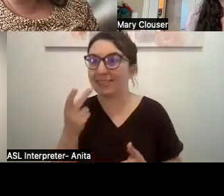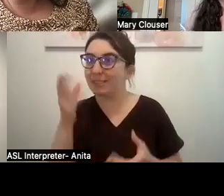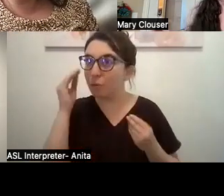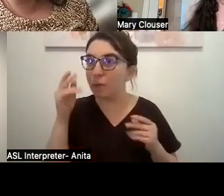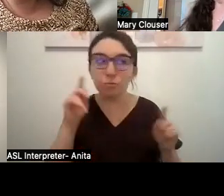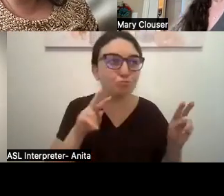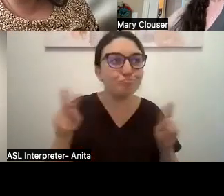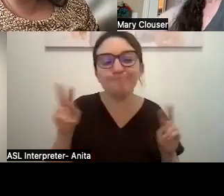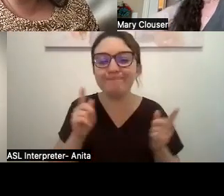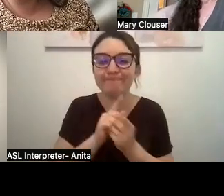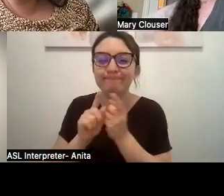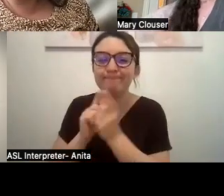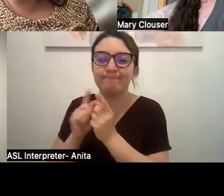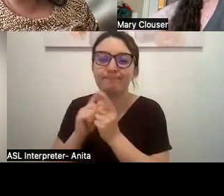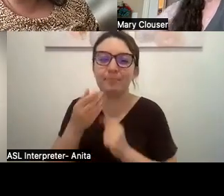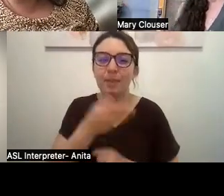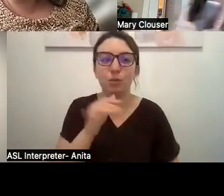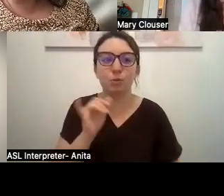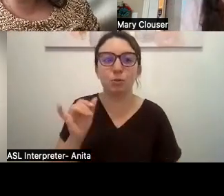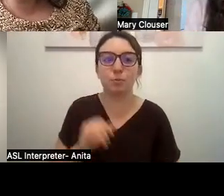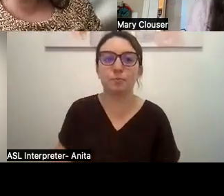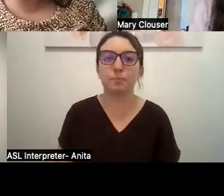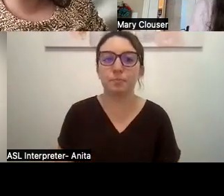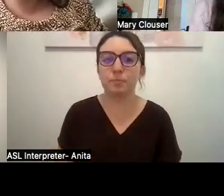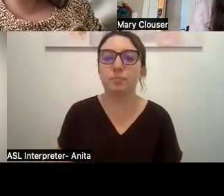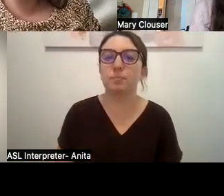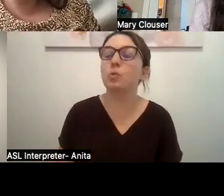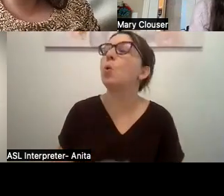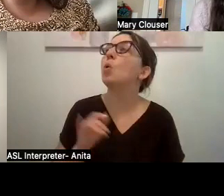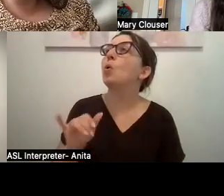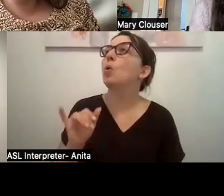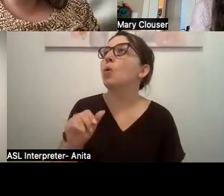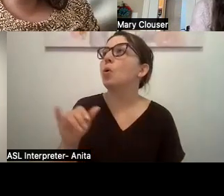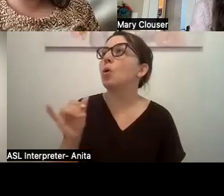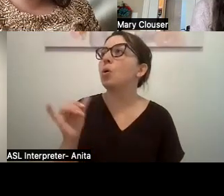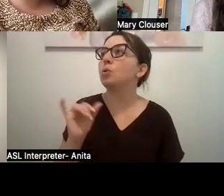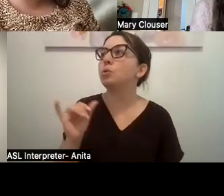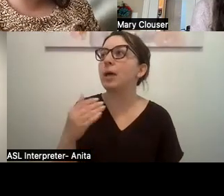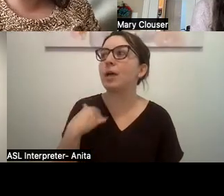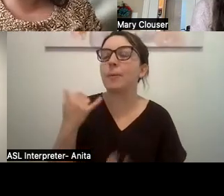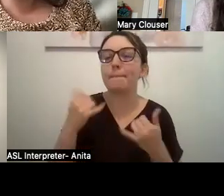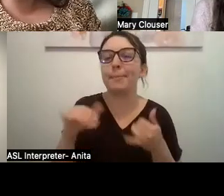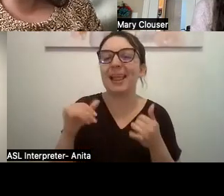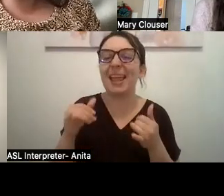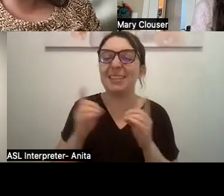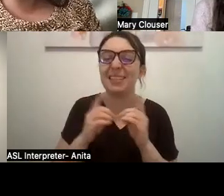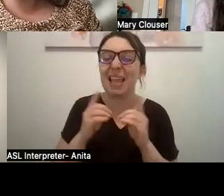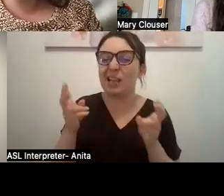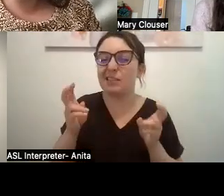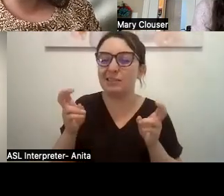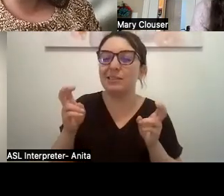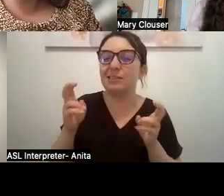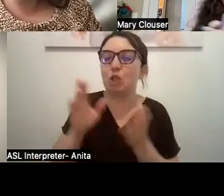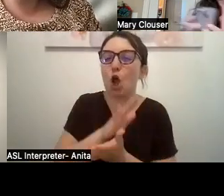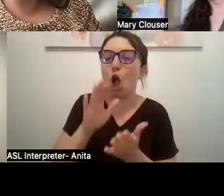connect there too. Okay, and thank you. One other thing we typically do too is we make a playdate doc for the class, and anybody